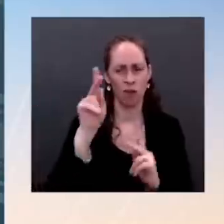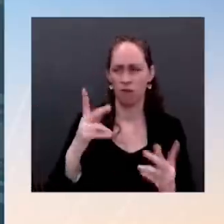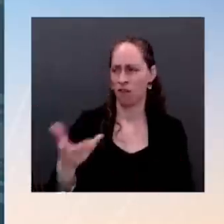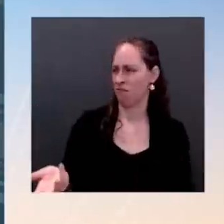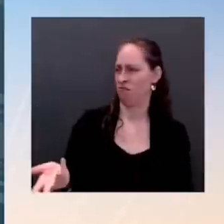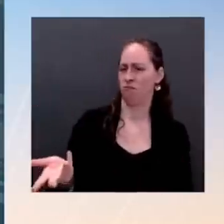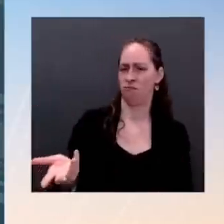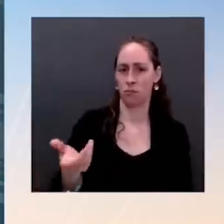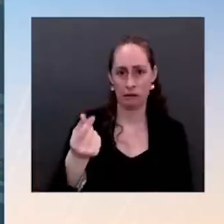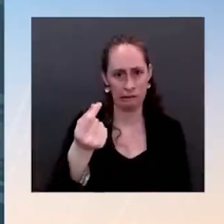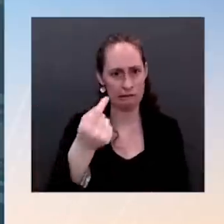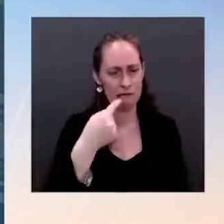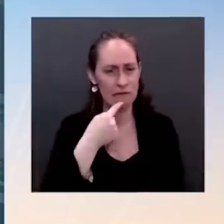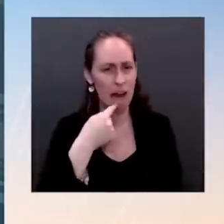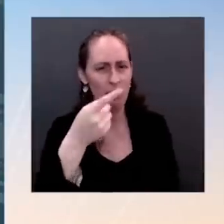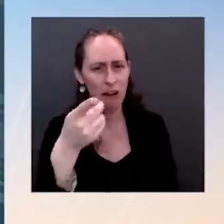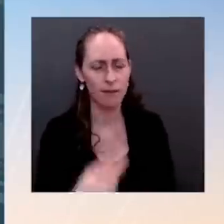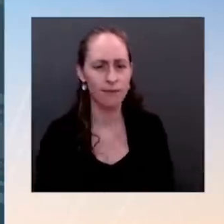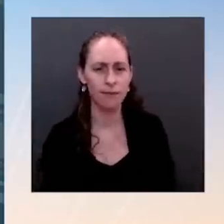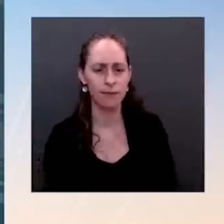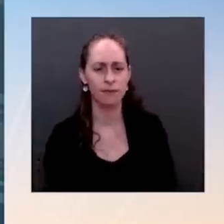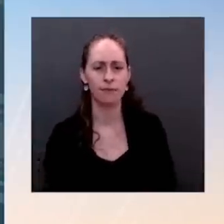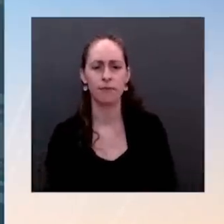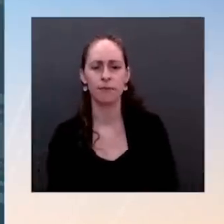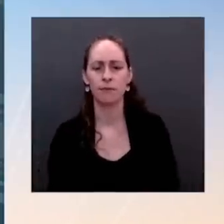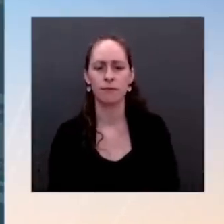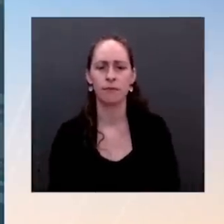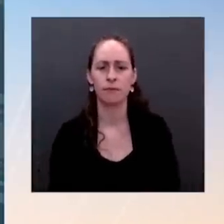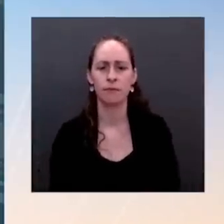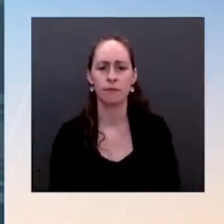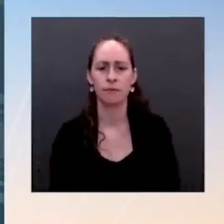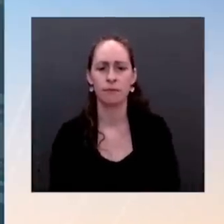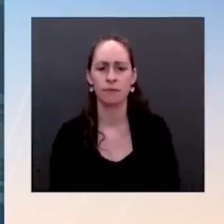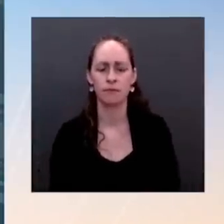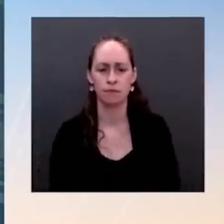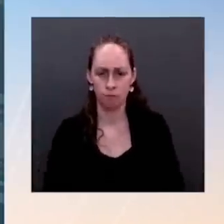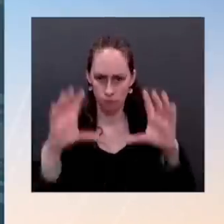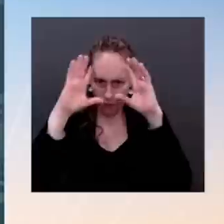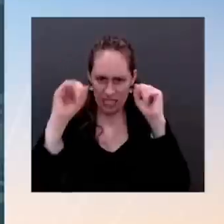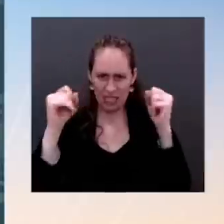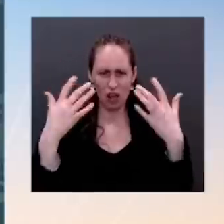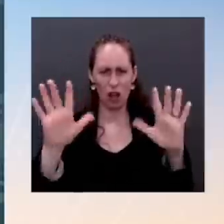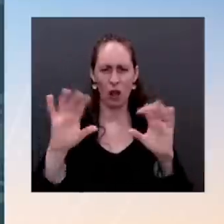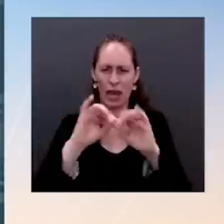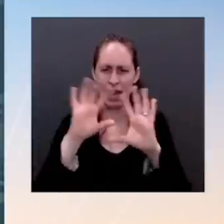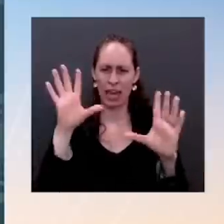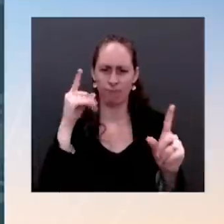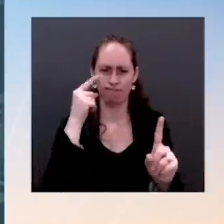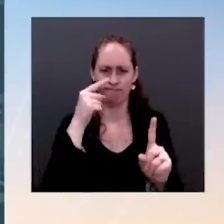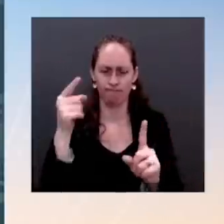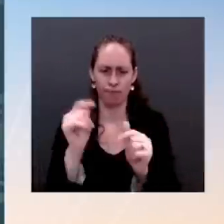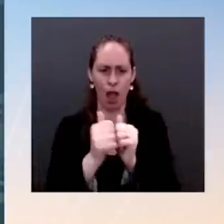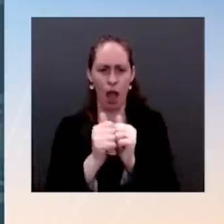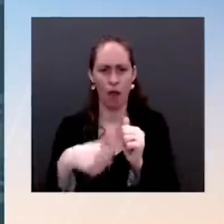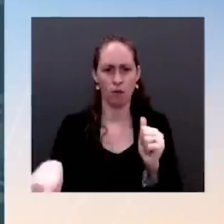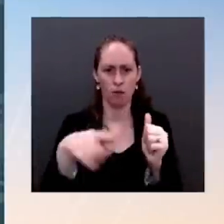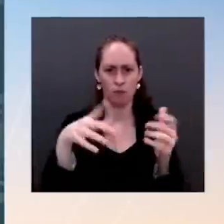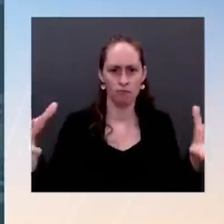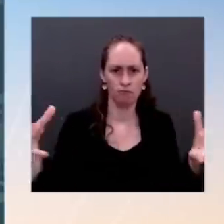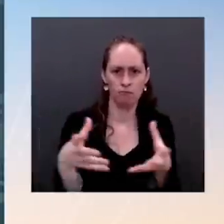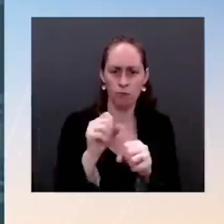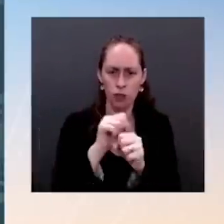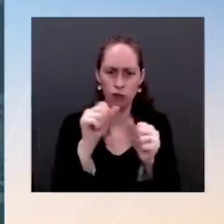our colleagues, treat people who work for us, and that is what he expects for people across the building. It is because of those